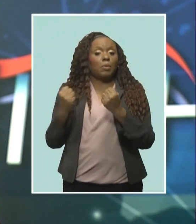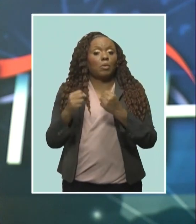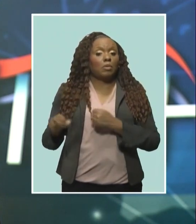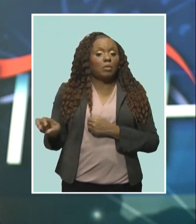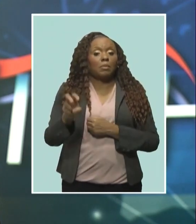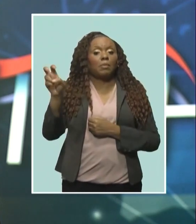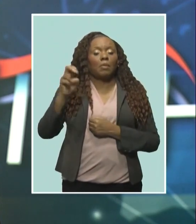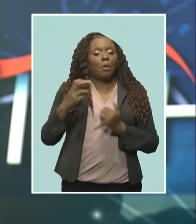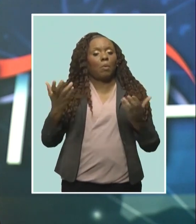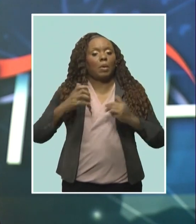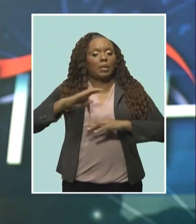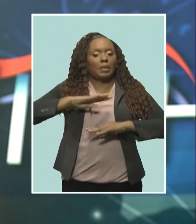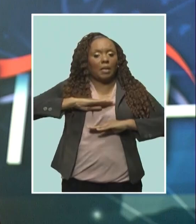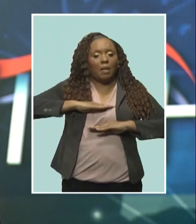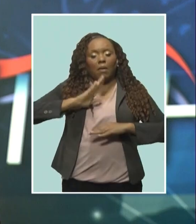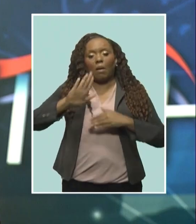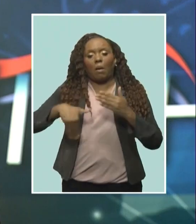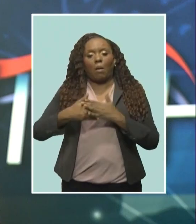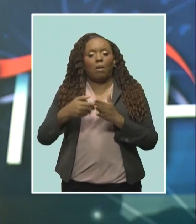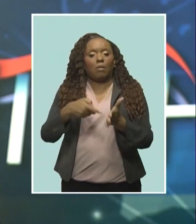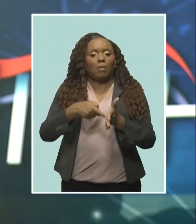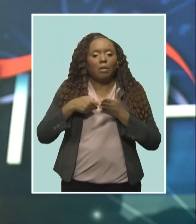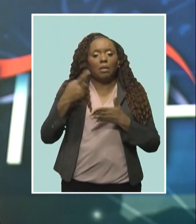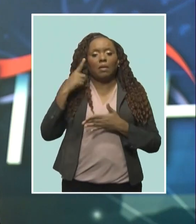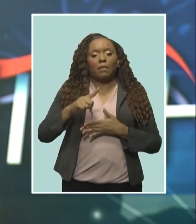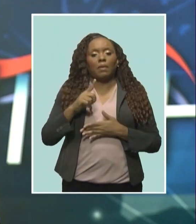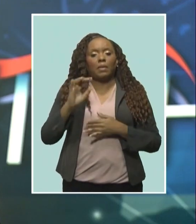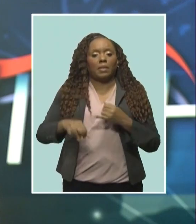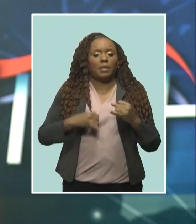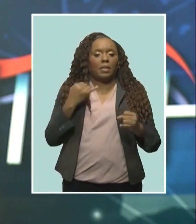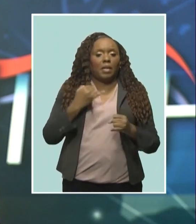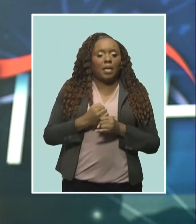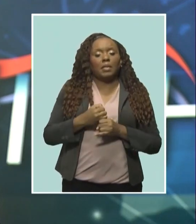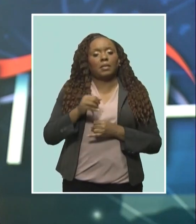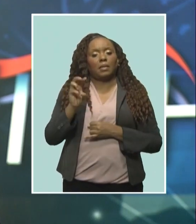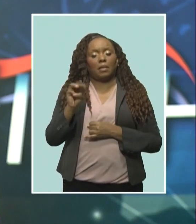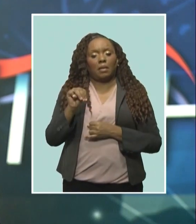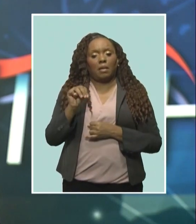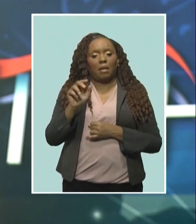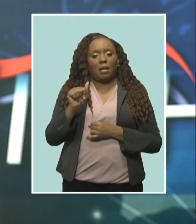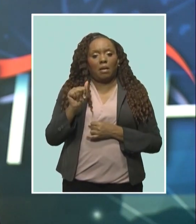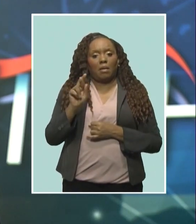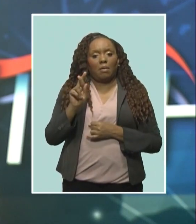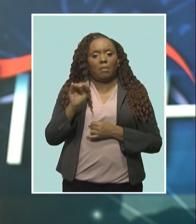it satisfies the requirements of the International Maritime Organization.